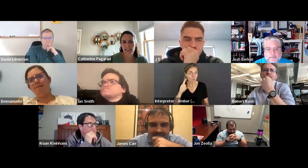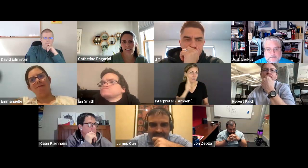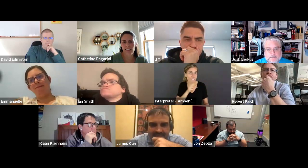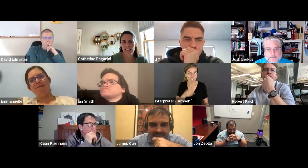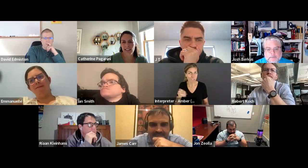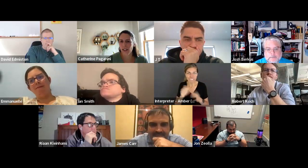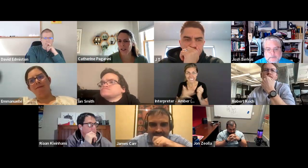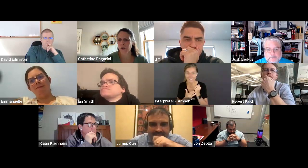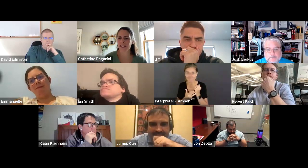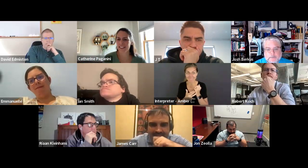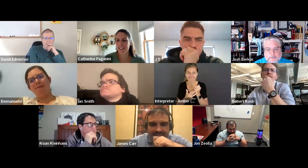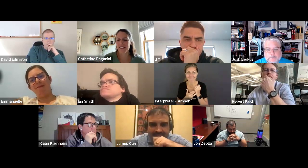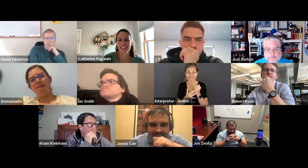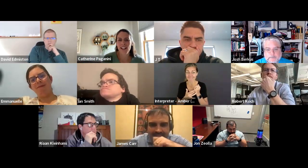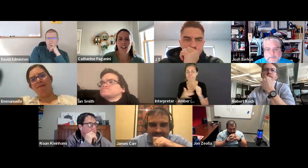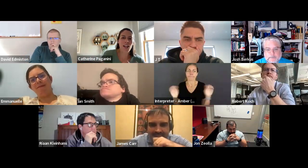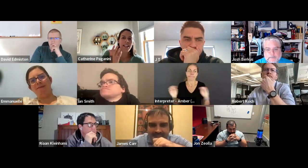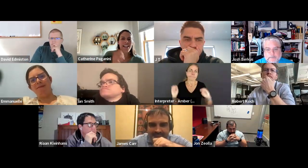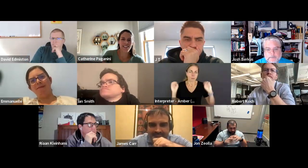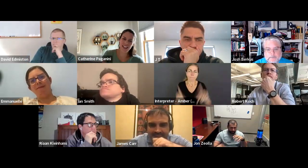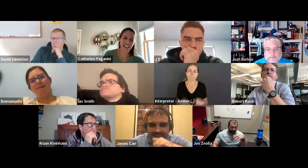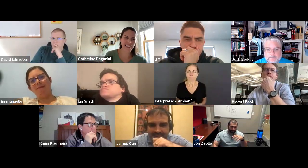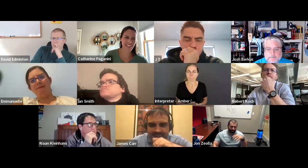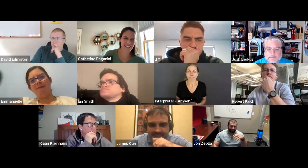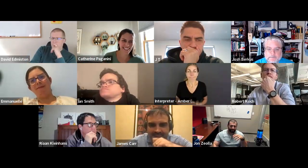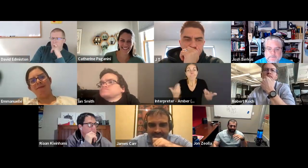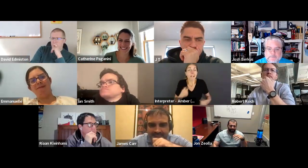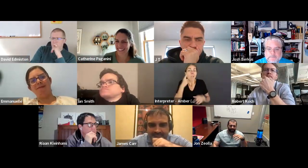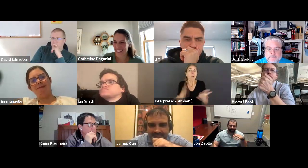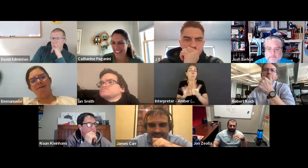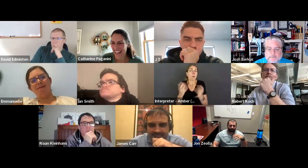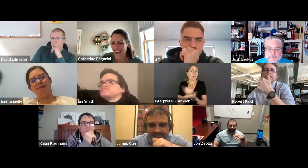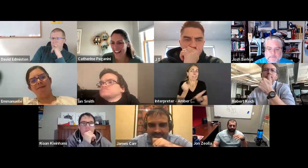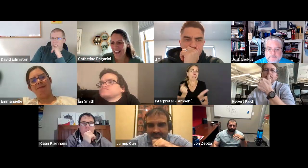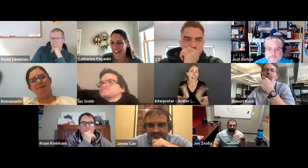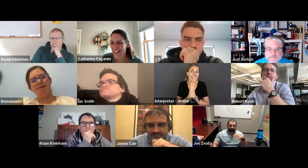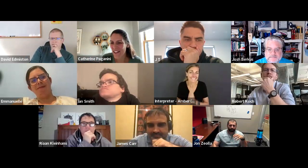Yeah. Okay. Thought I might ask.